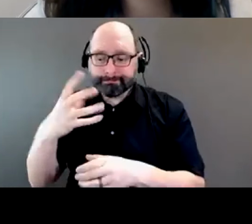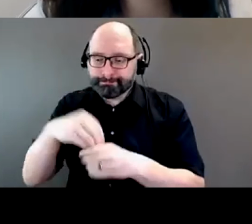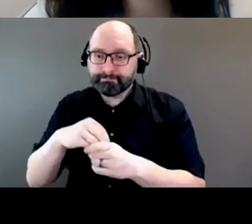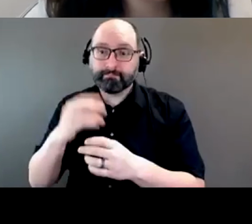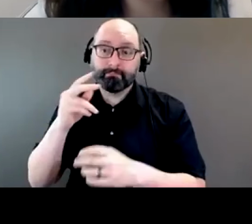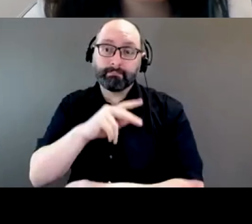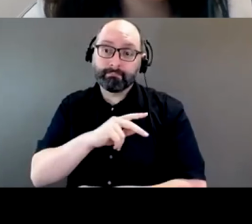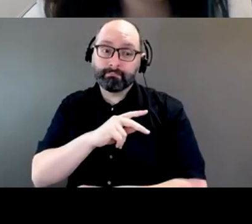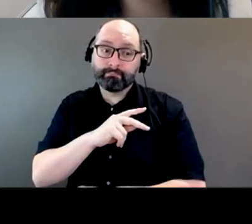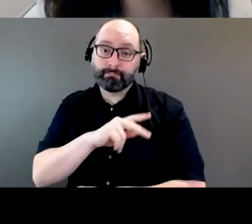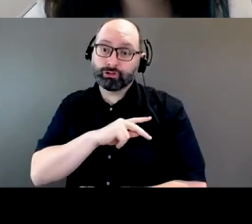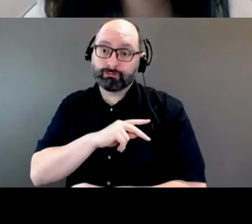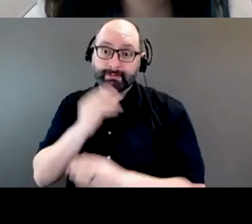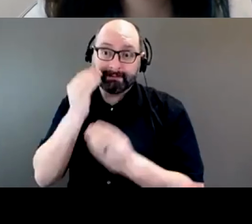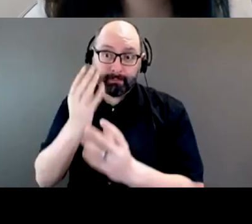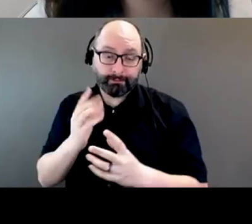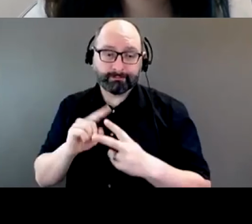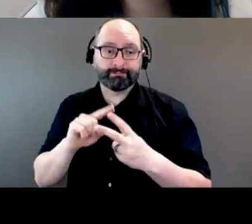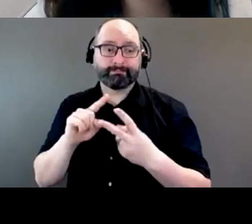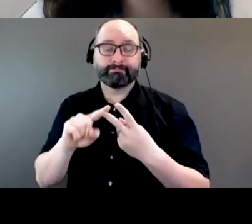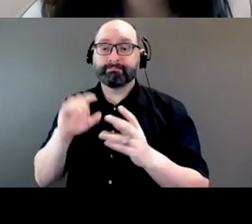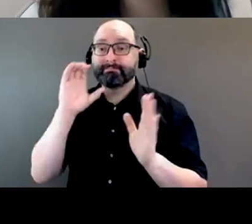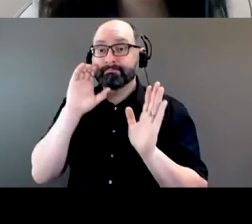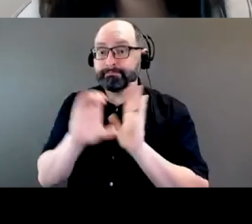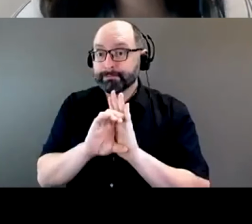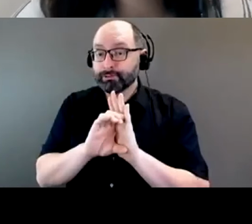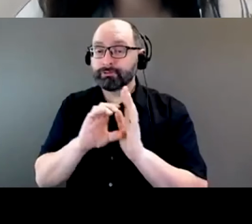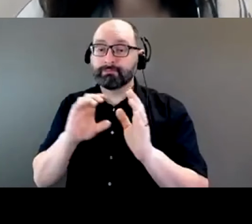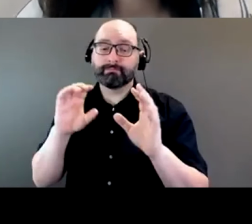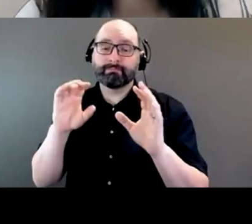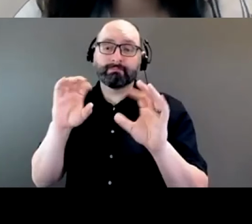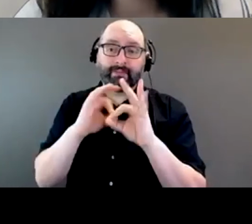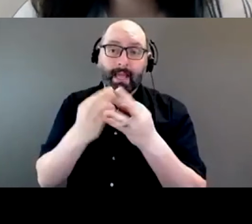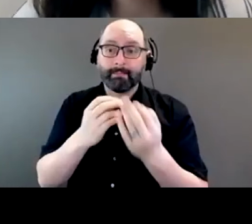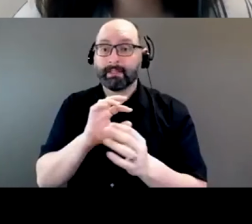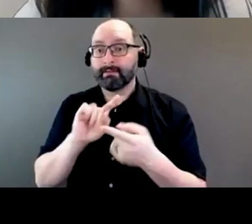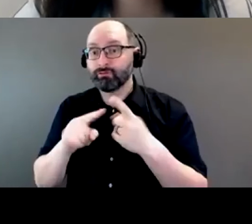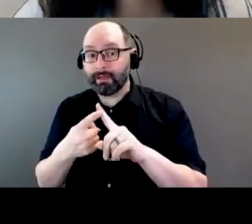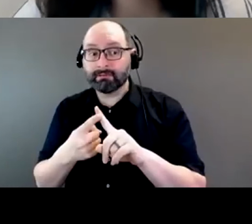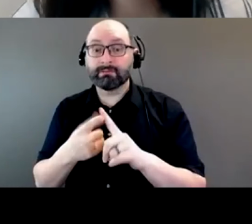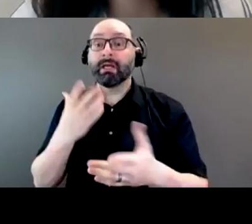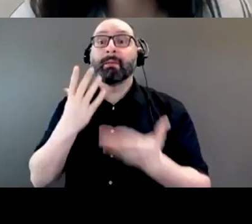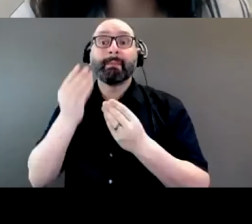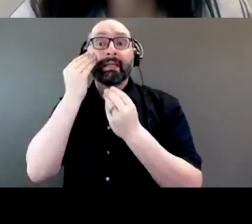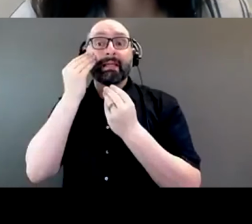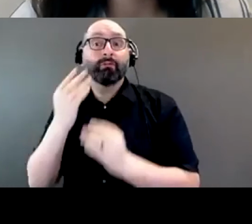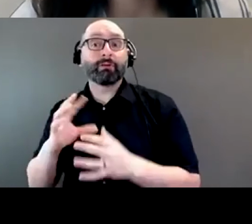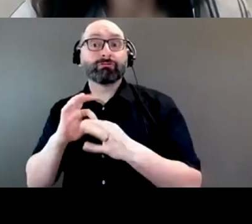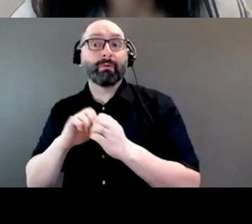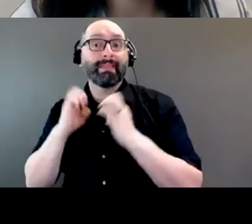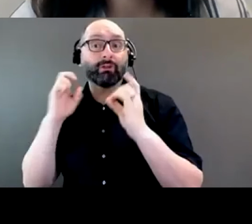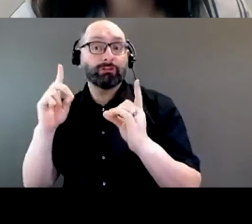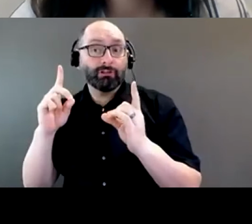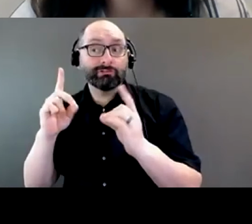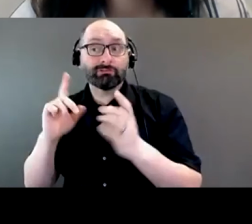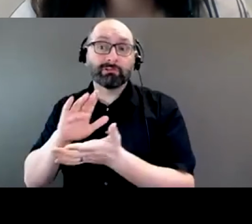information, pictures of family and friends, maybe information about their education, where they went to school or their